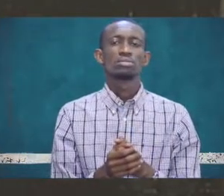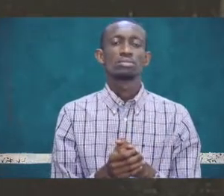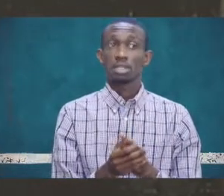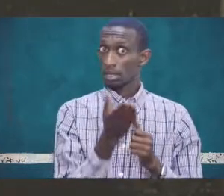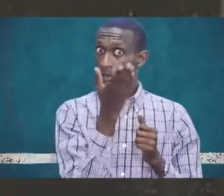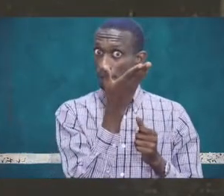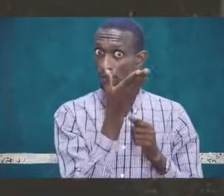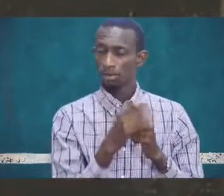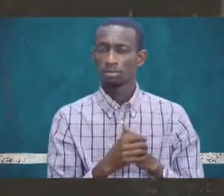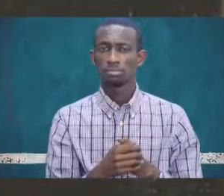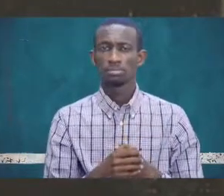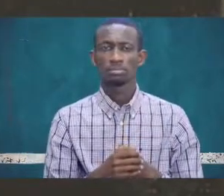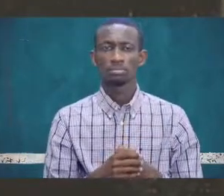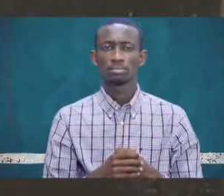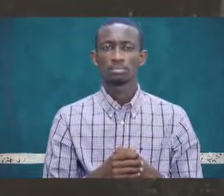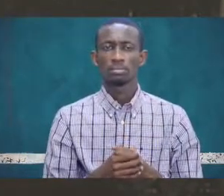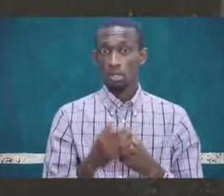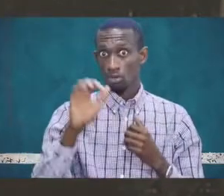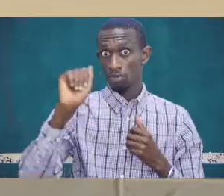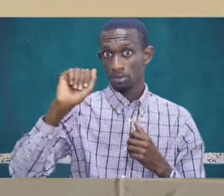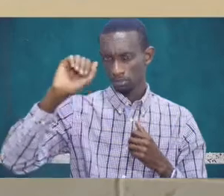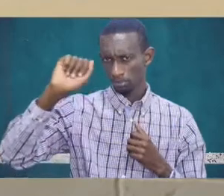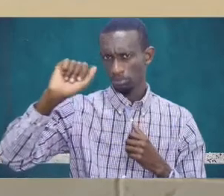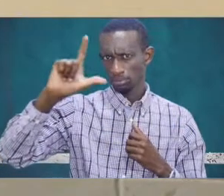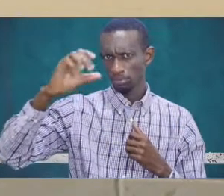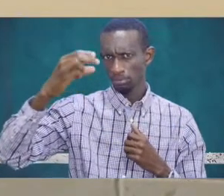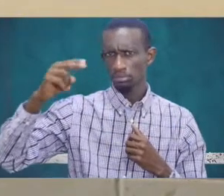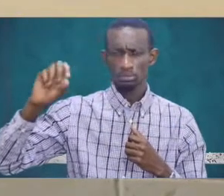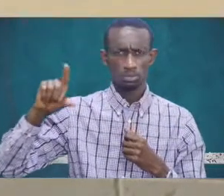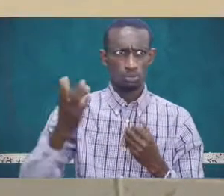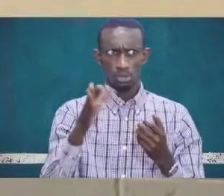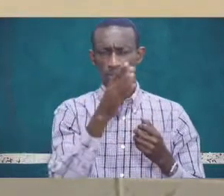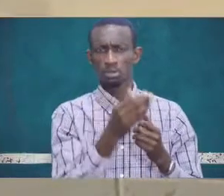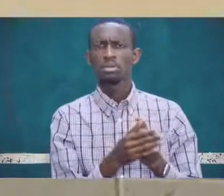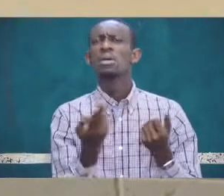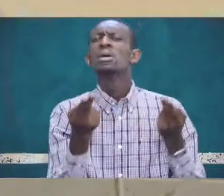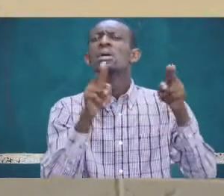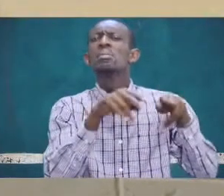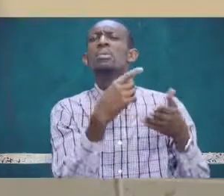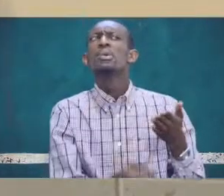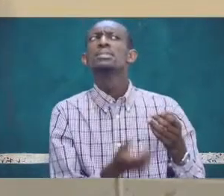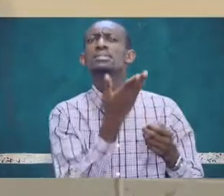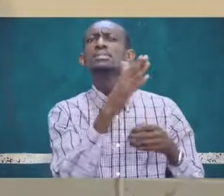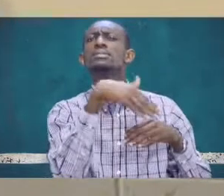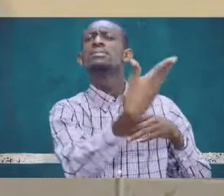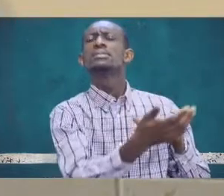will have the alcohol being protonated. So what happens next?